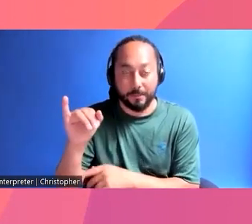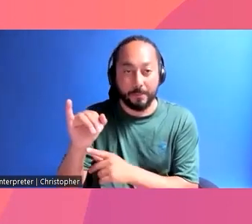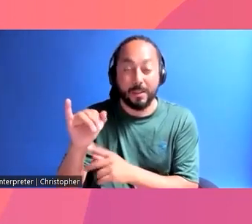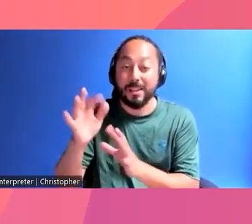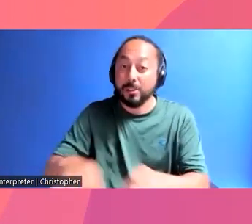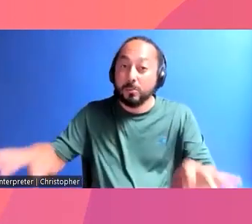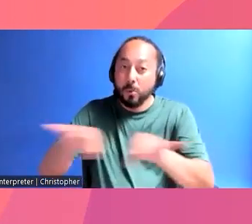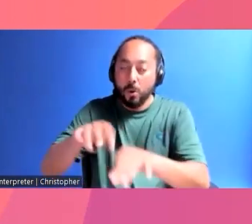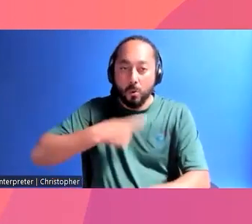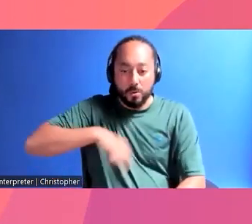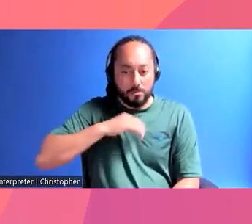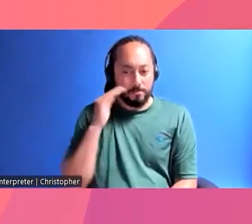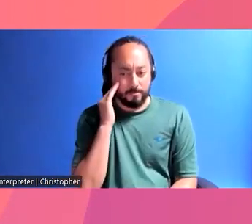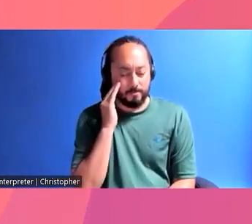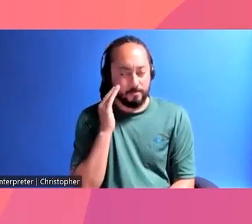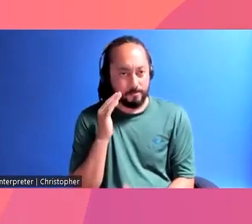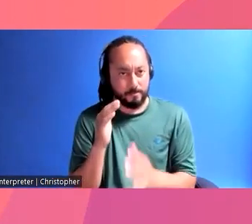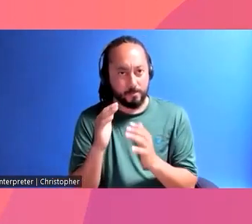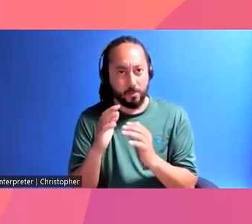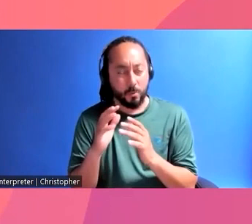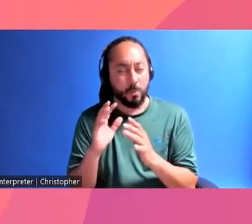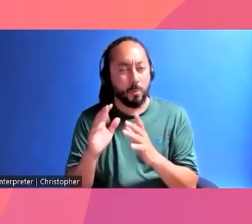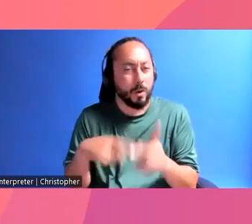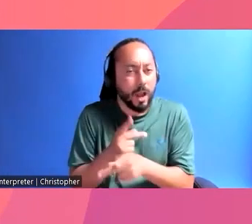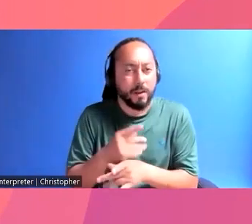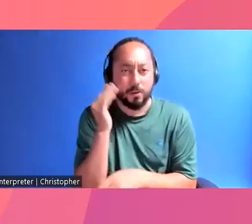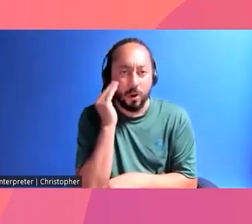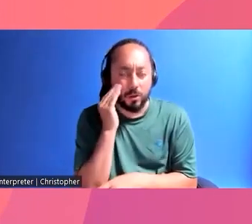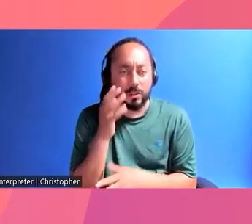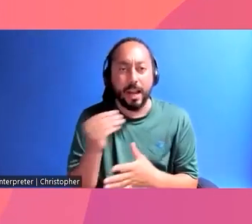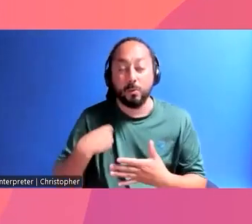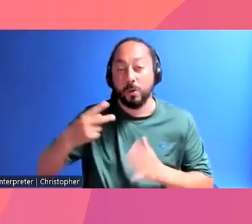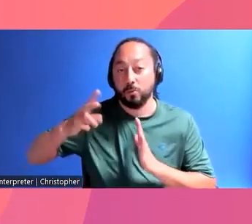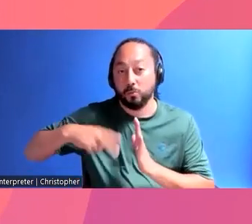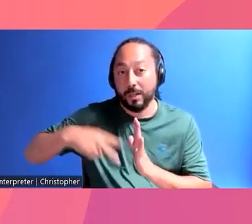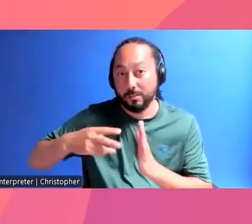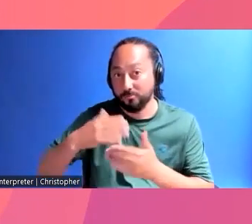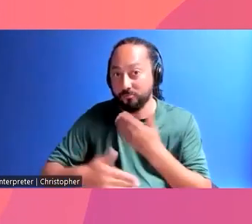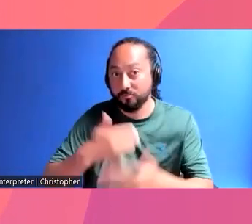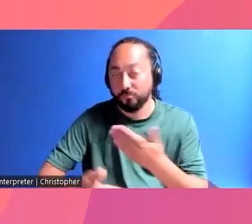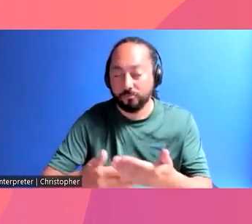we are making sense of or reading along the way.